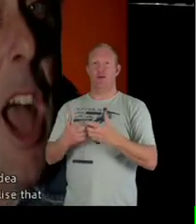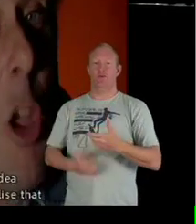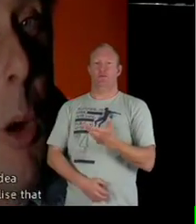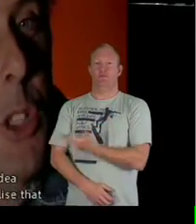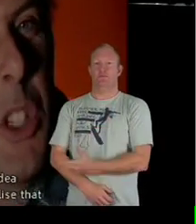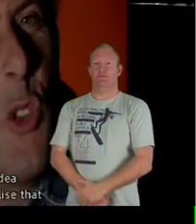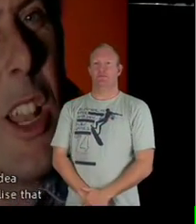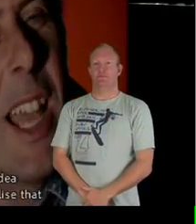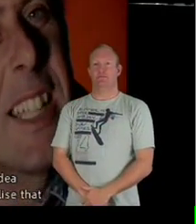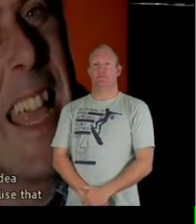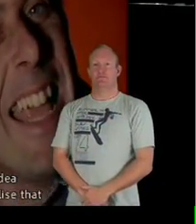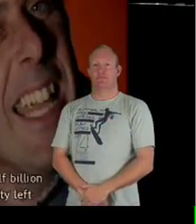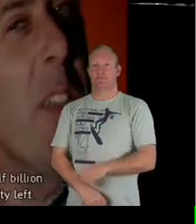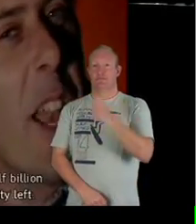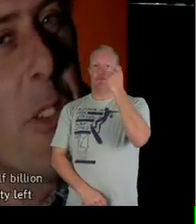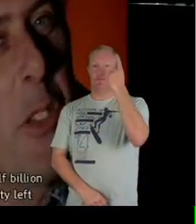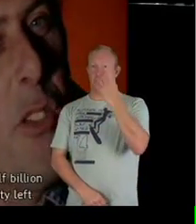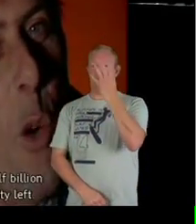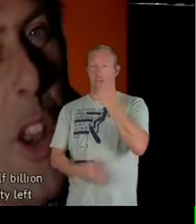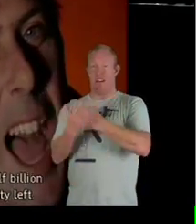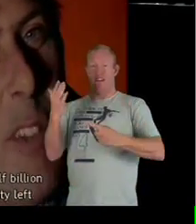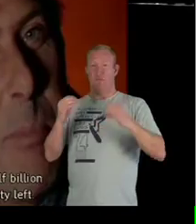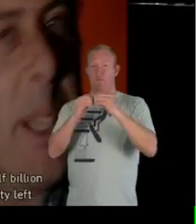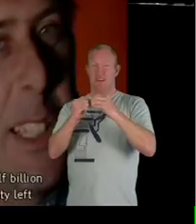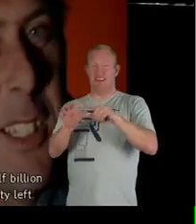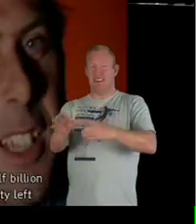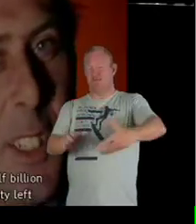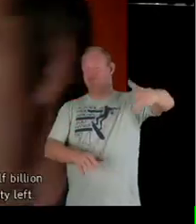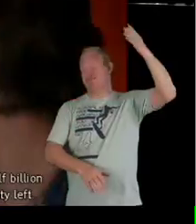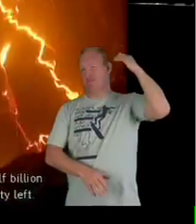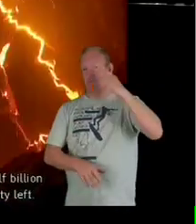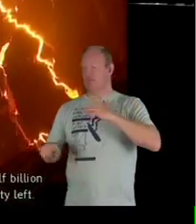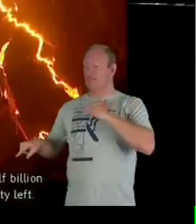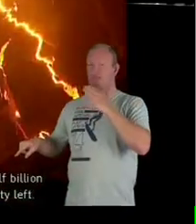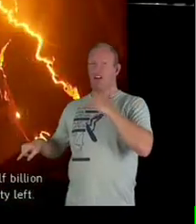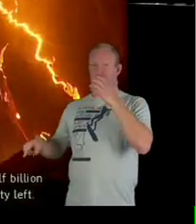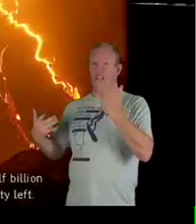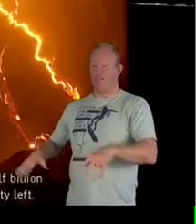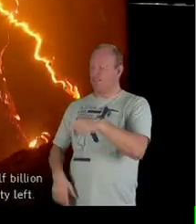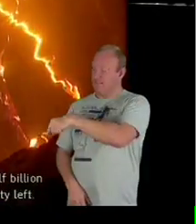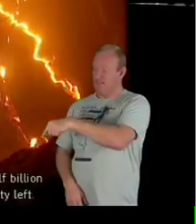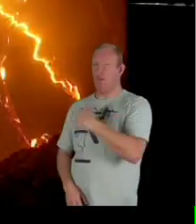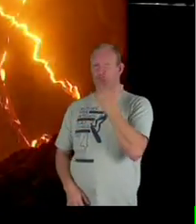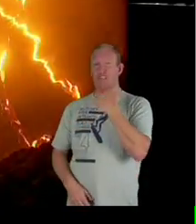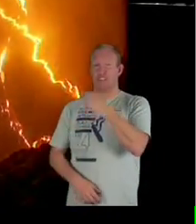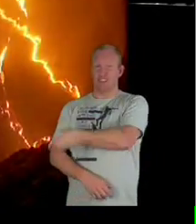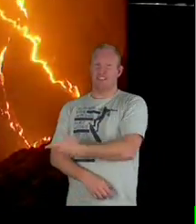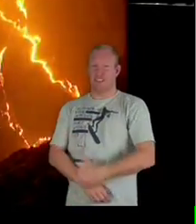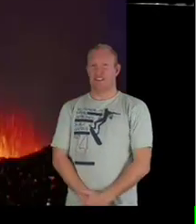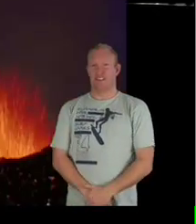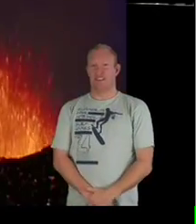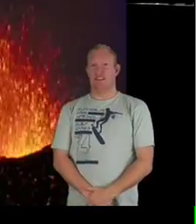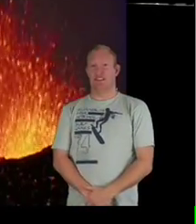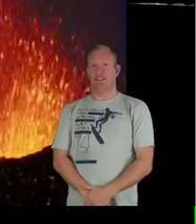idea how much when you realise that even after 4.5 billion years, there's still plenty left.